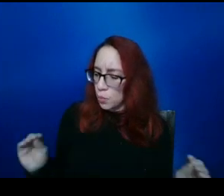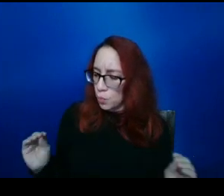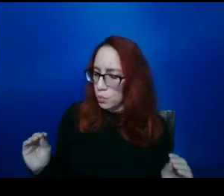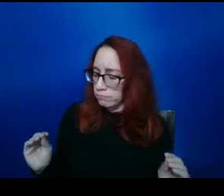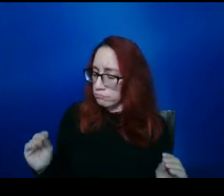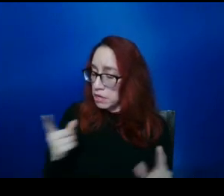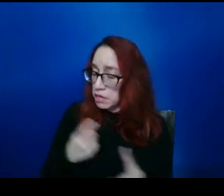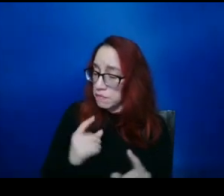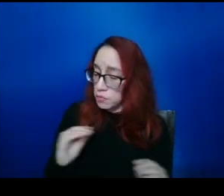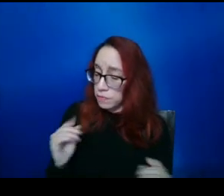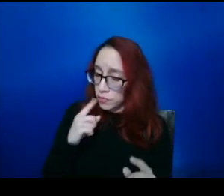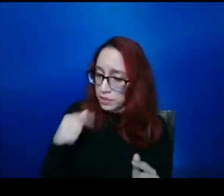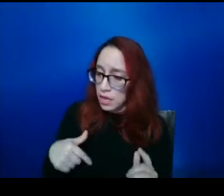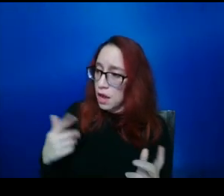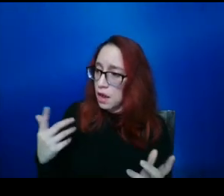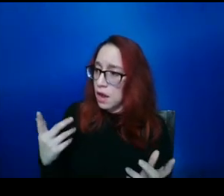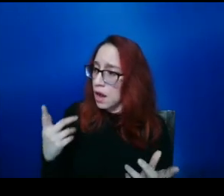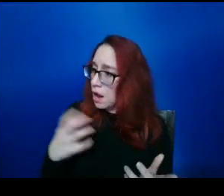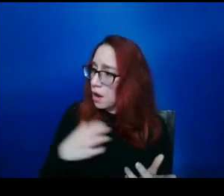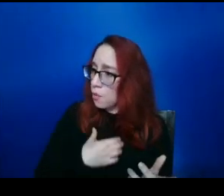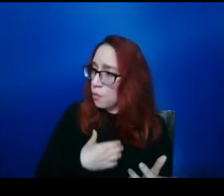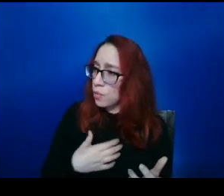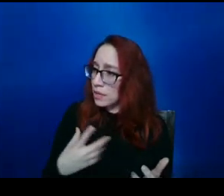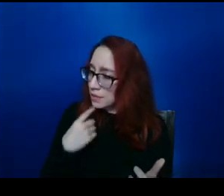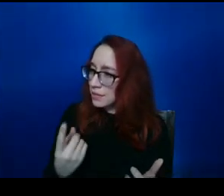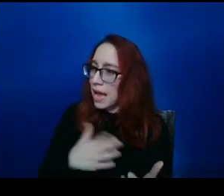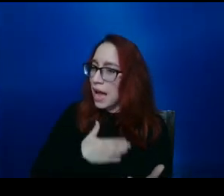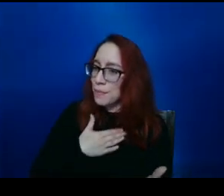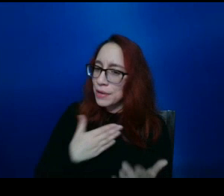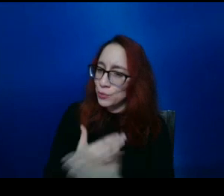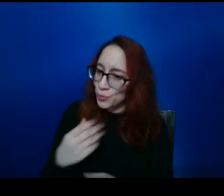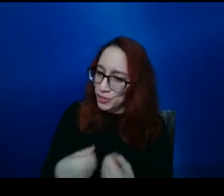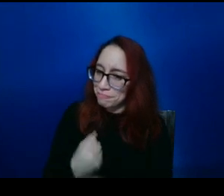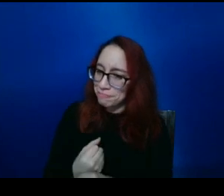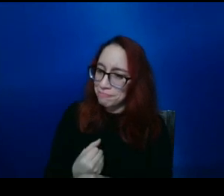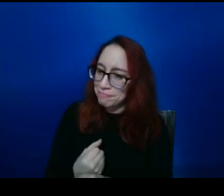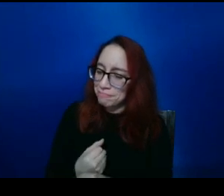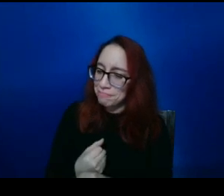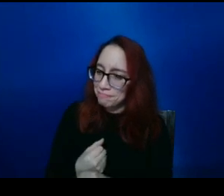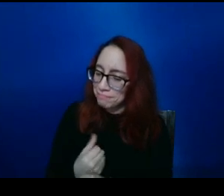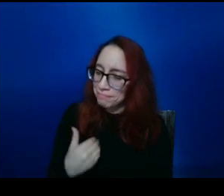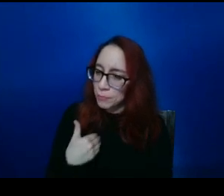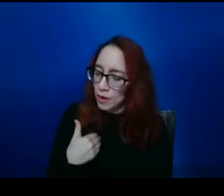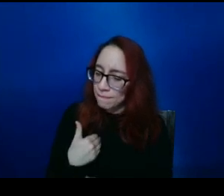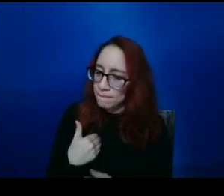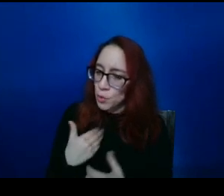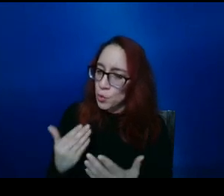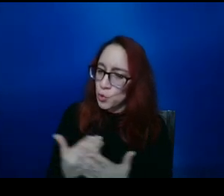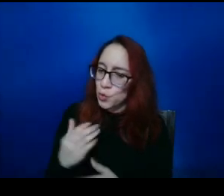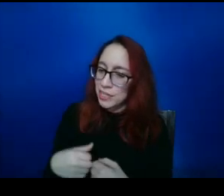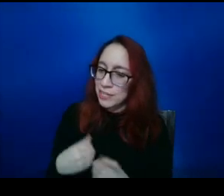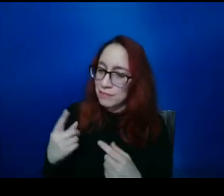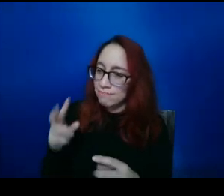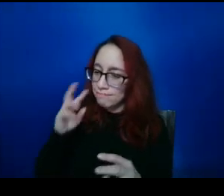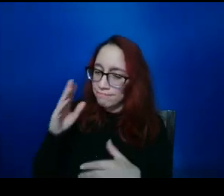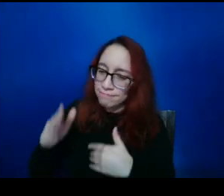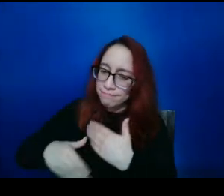nothing for me for this year. I just wish everybody a happy new year. And we have a new year now to get